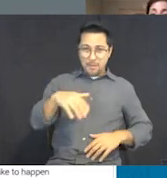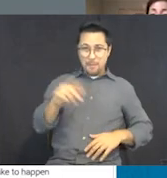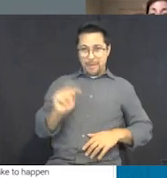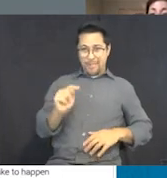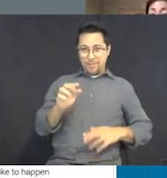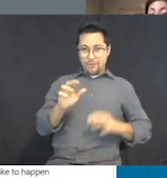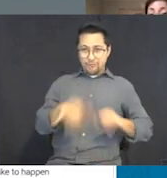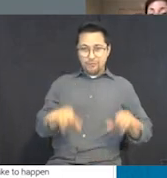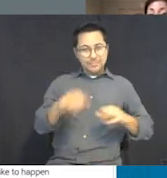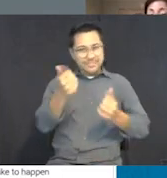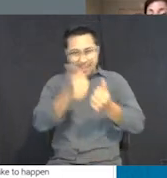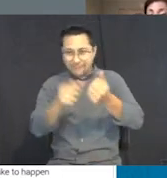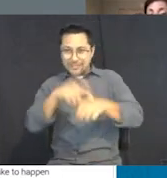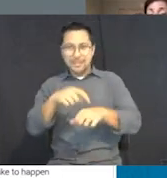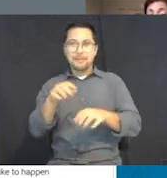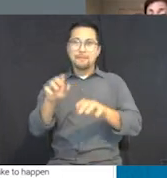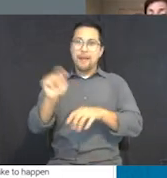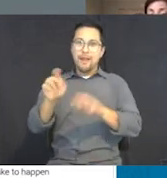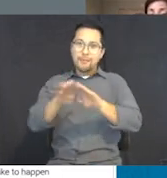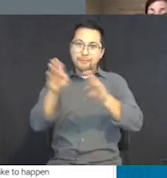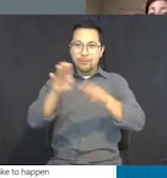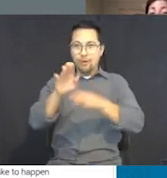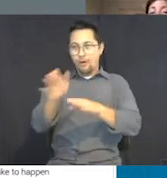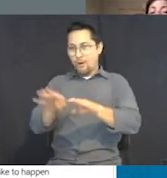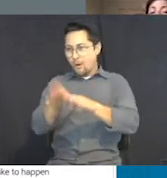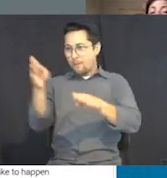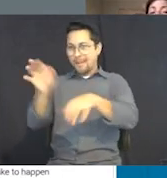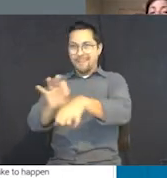those rules, or you could delete those outcomes.